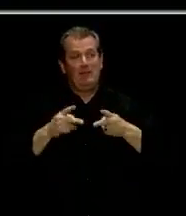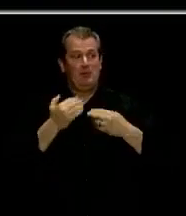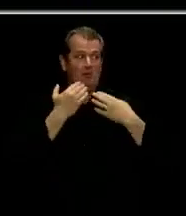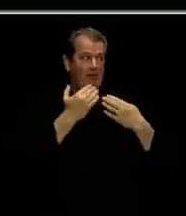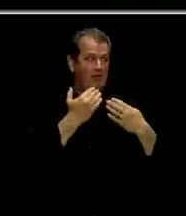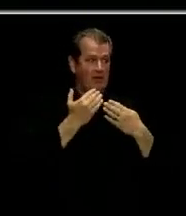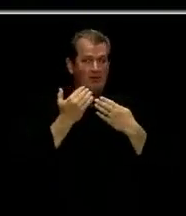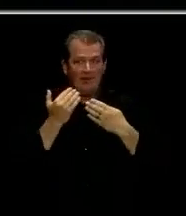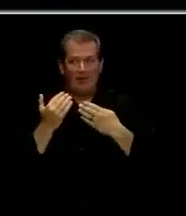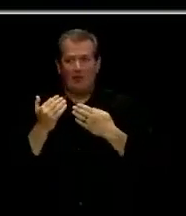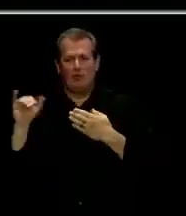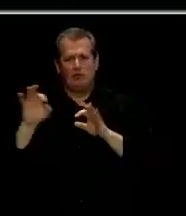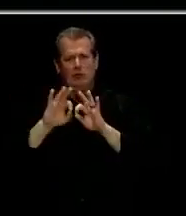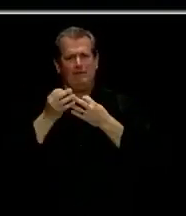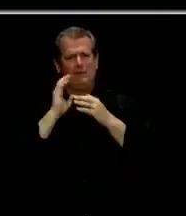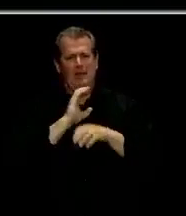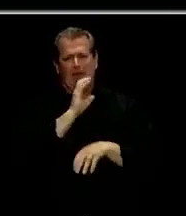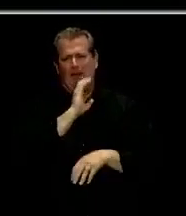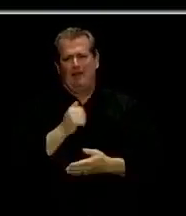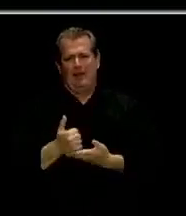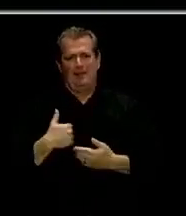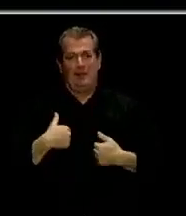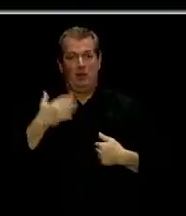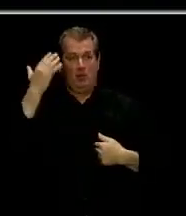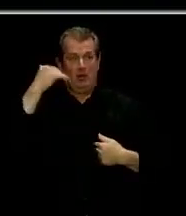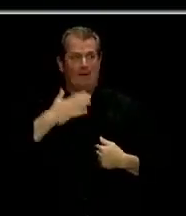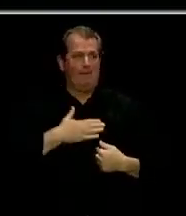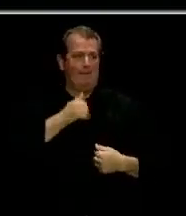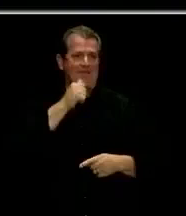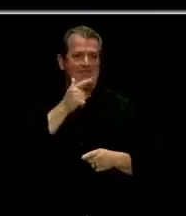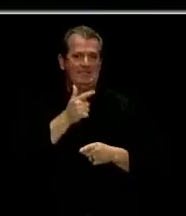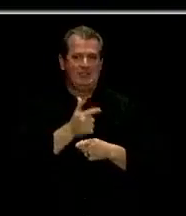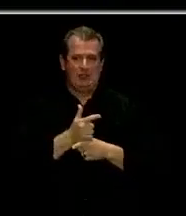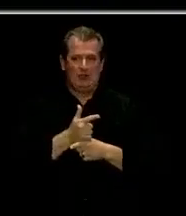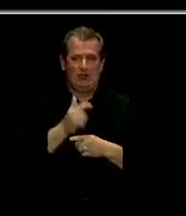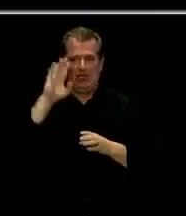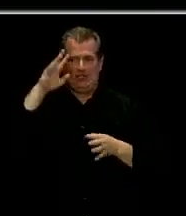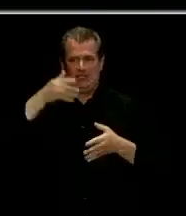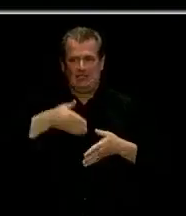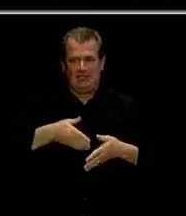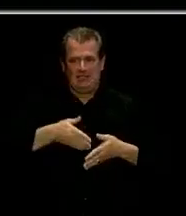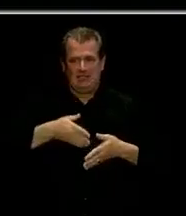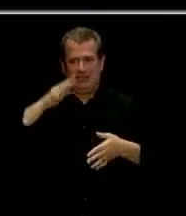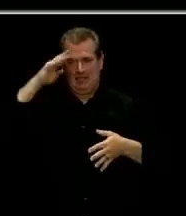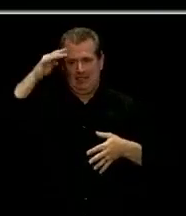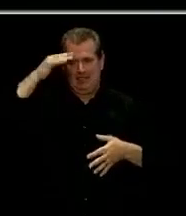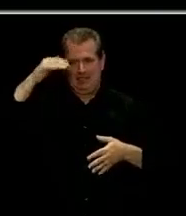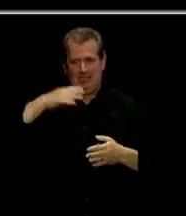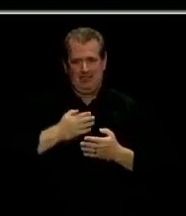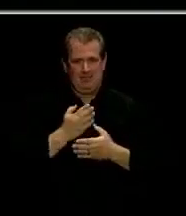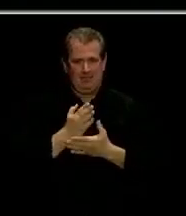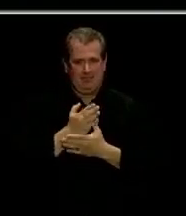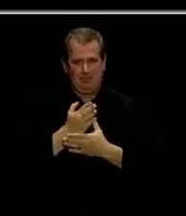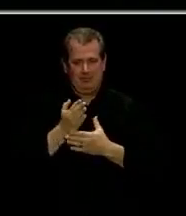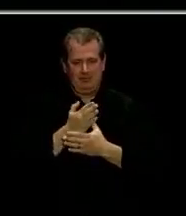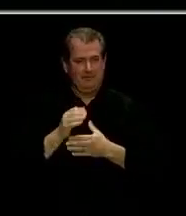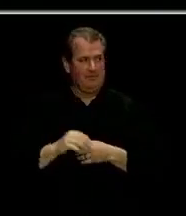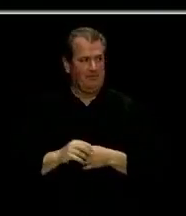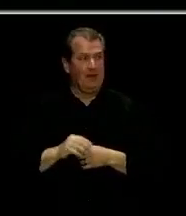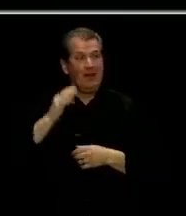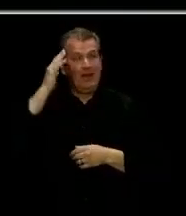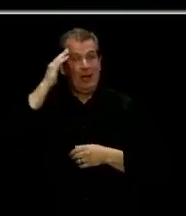here and the Family Cafe in general, because my sister is on the autistic spectrum. So I've been here as a family member. I know firsthand